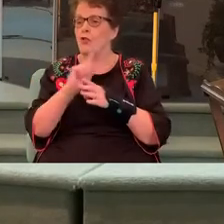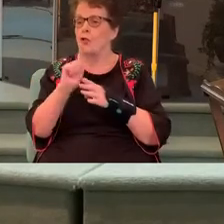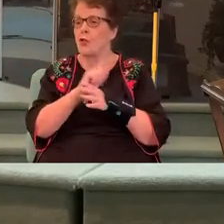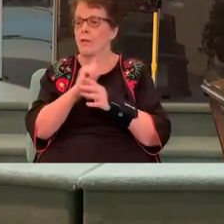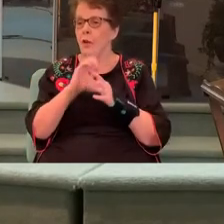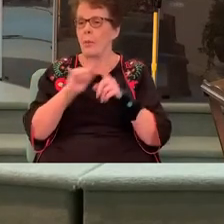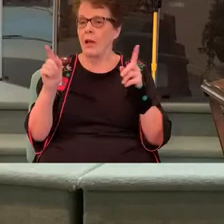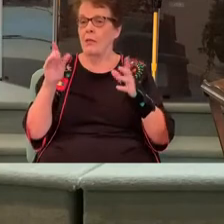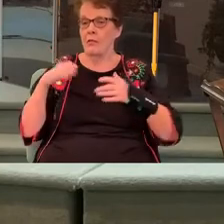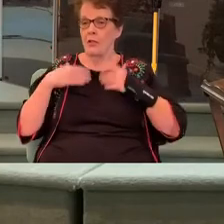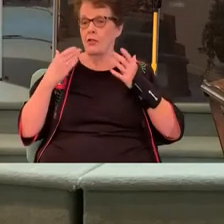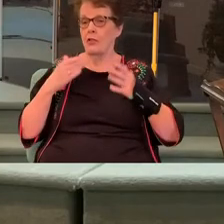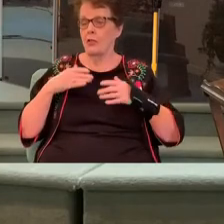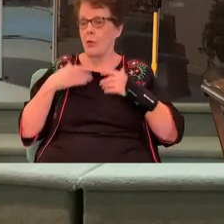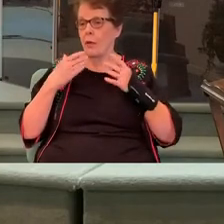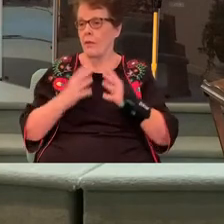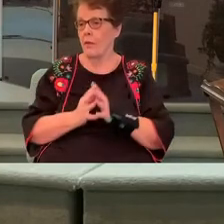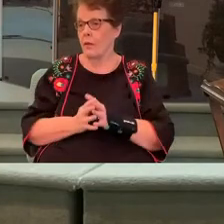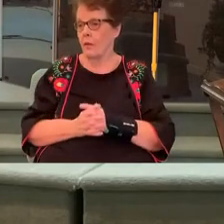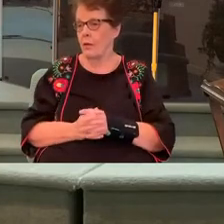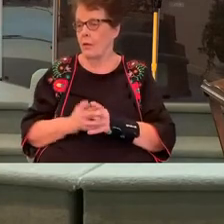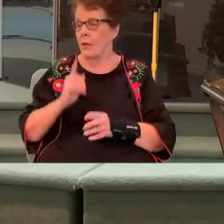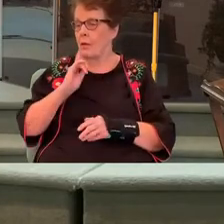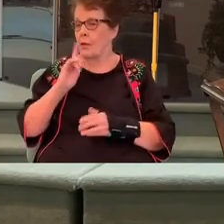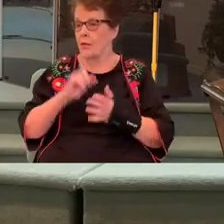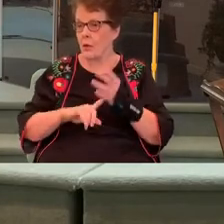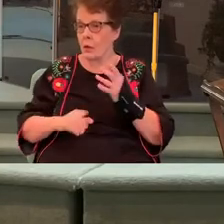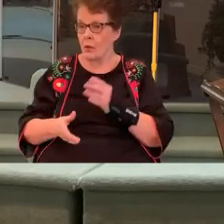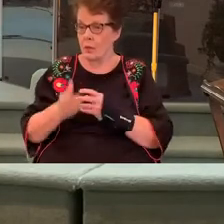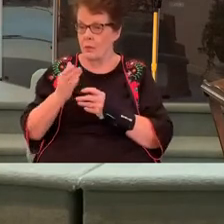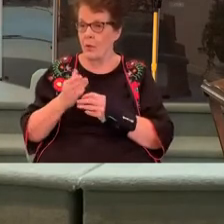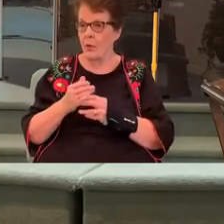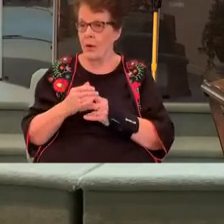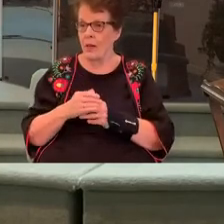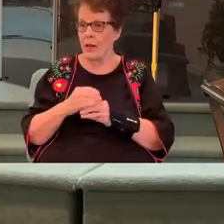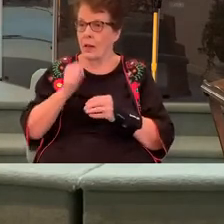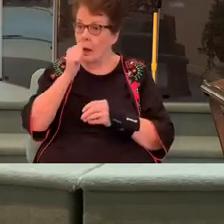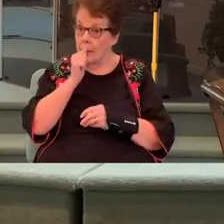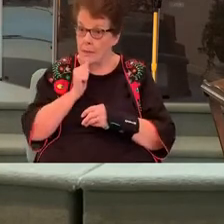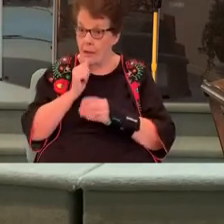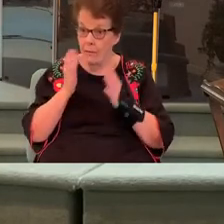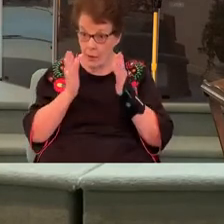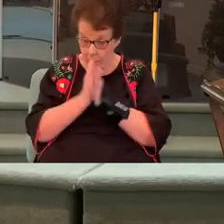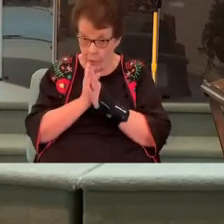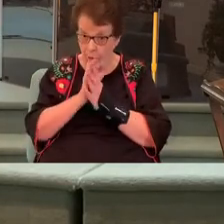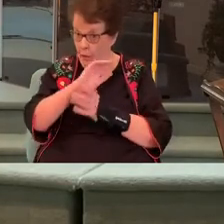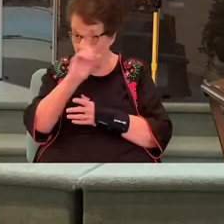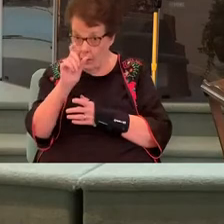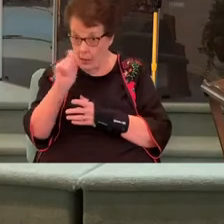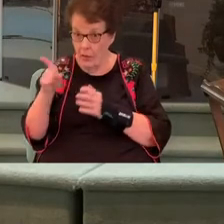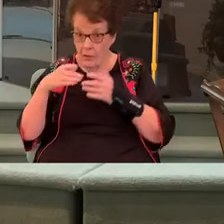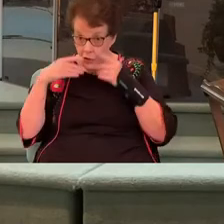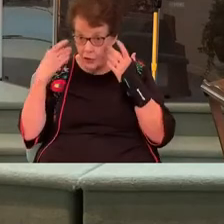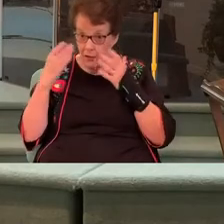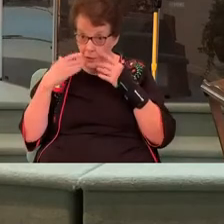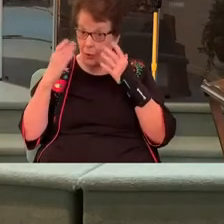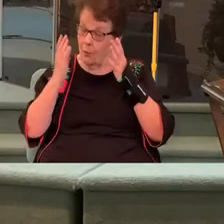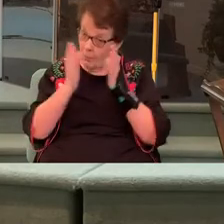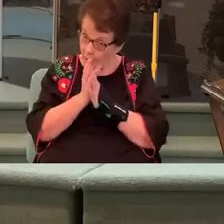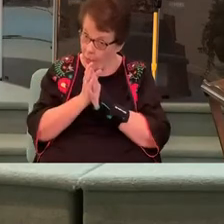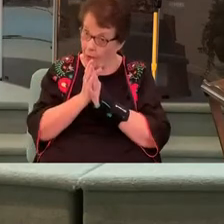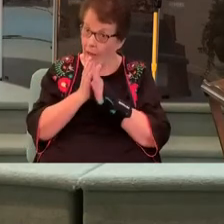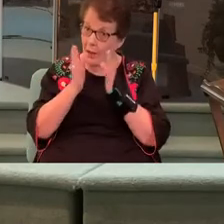believer. So this morning, are you suffering? Pray. Are you cheerful?